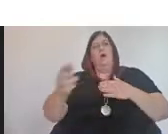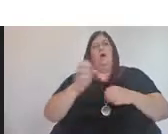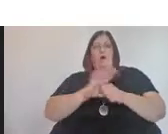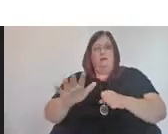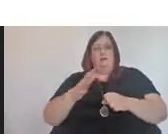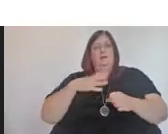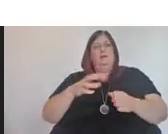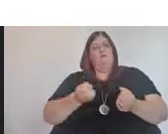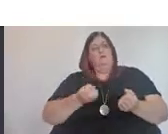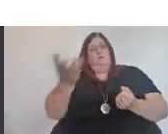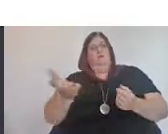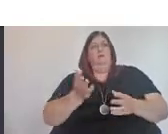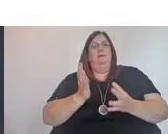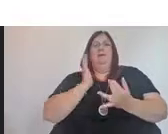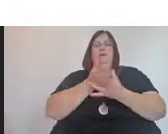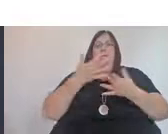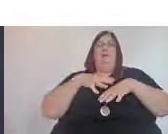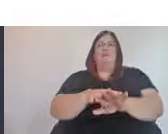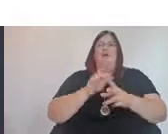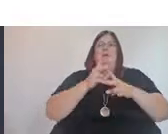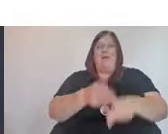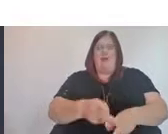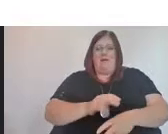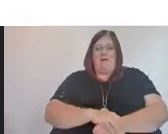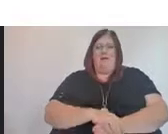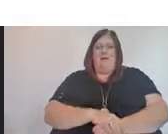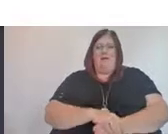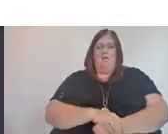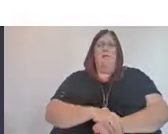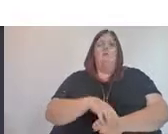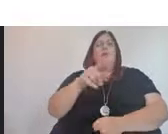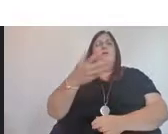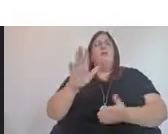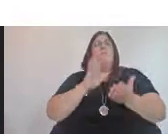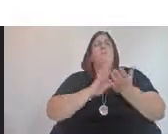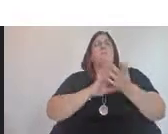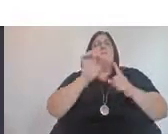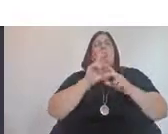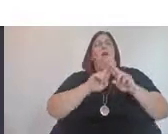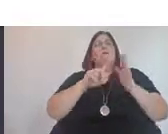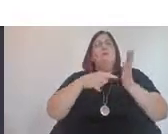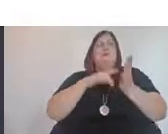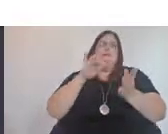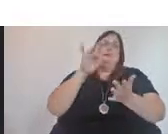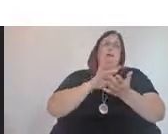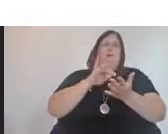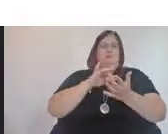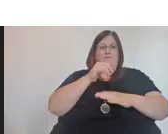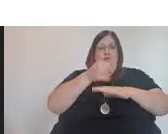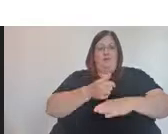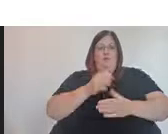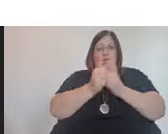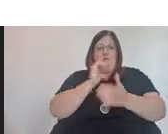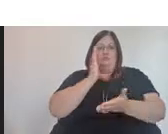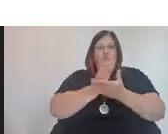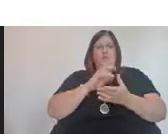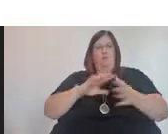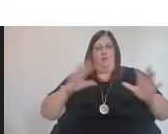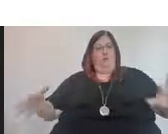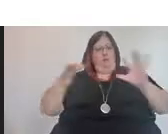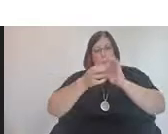providing integrated care for them. It's actually delivered by Midlands Partnership Foundation Trust, and is very much a